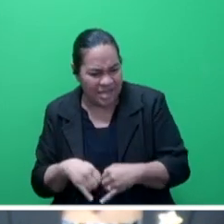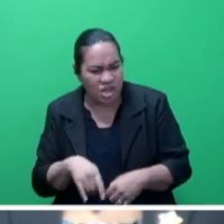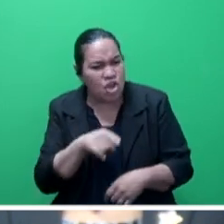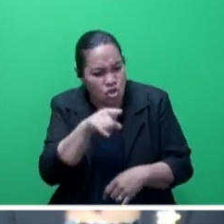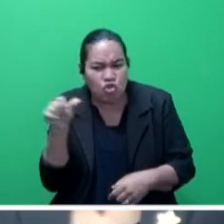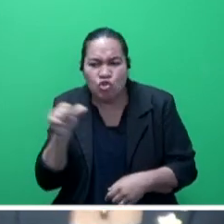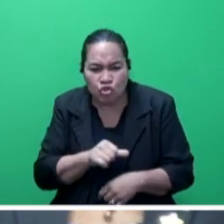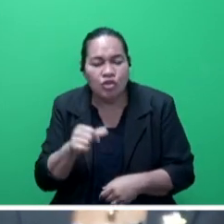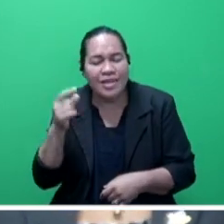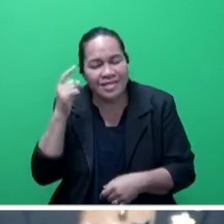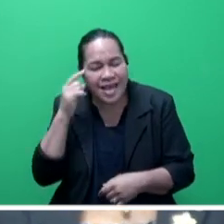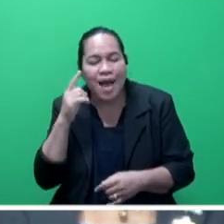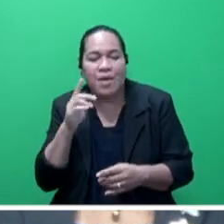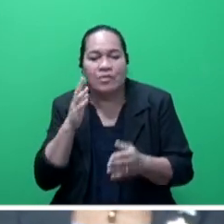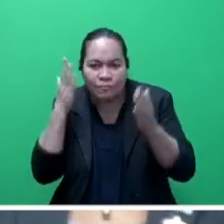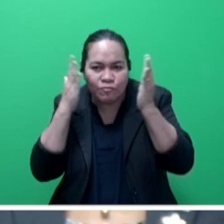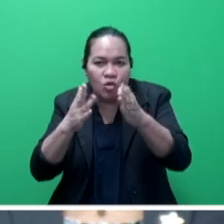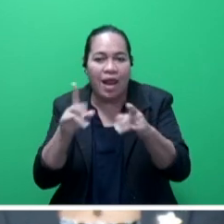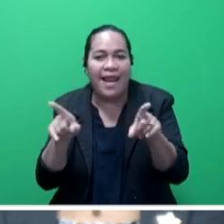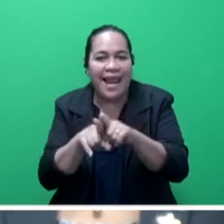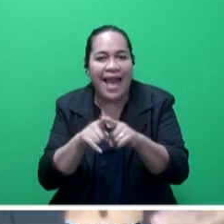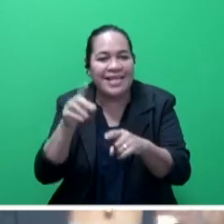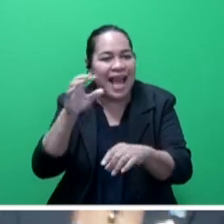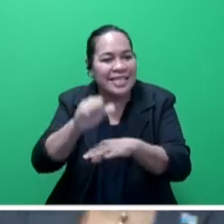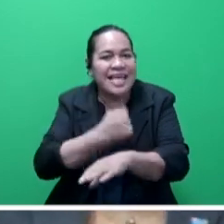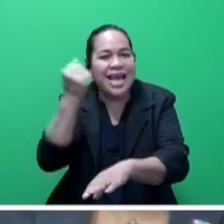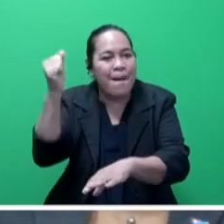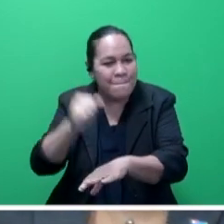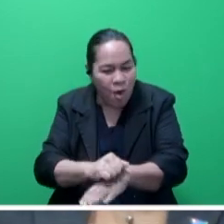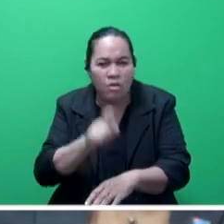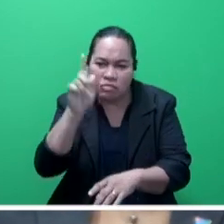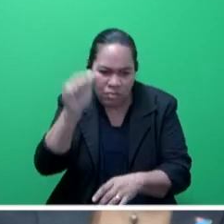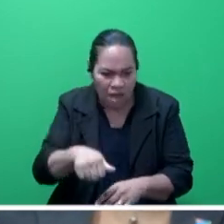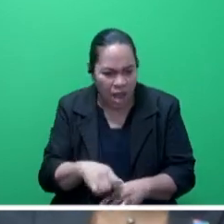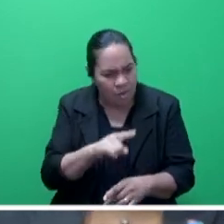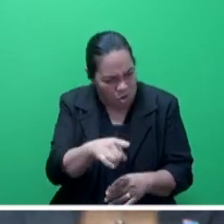La Land? Honourable Speaker, sir, it will be a sad day in